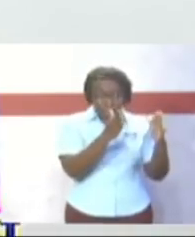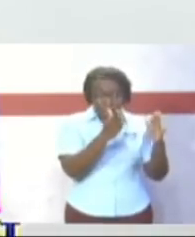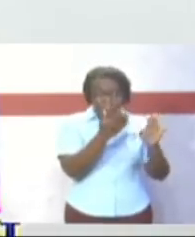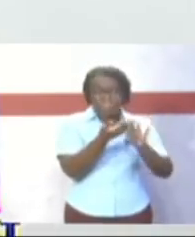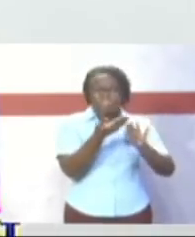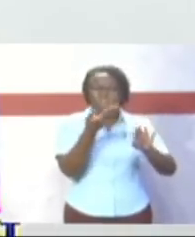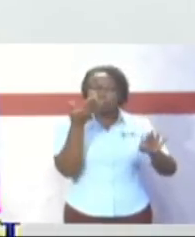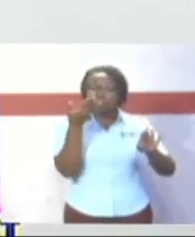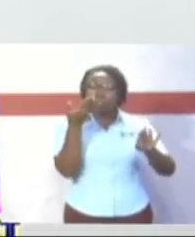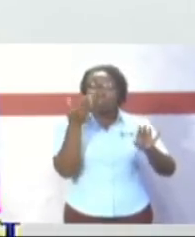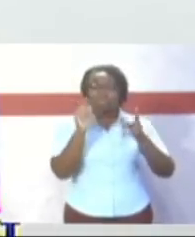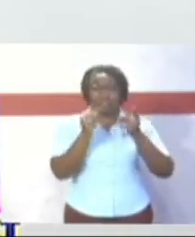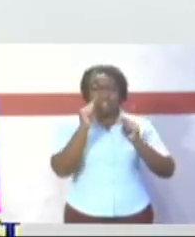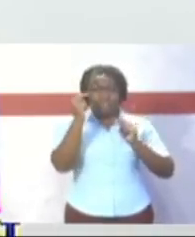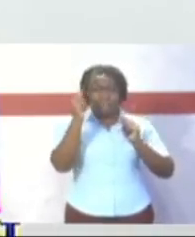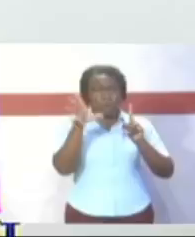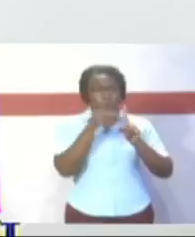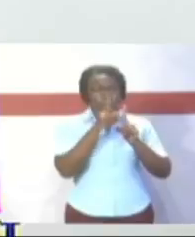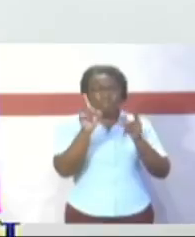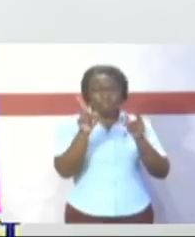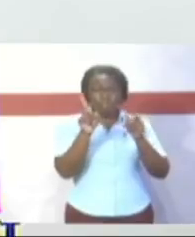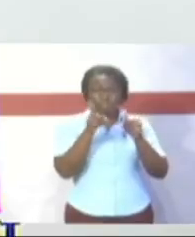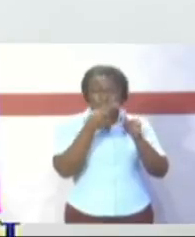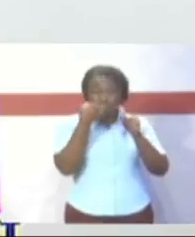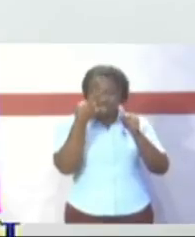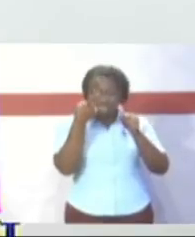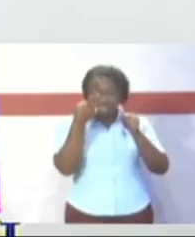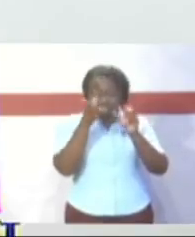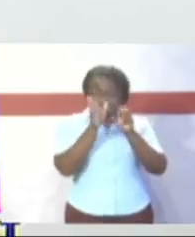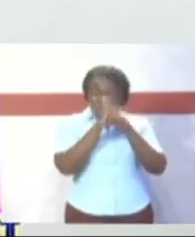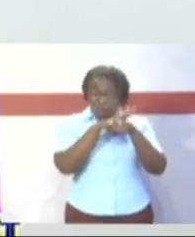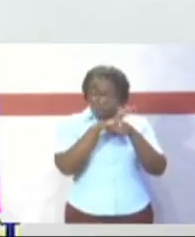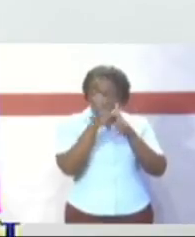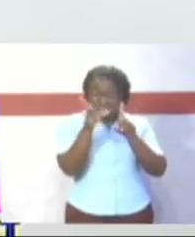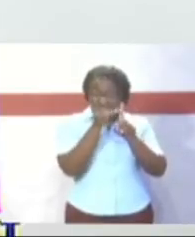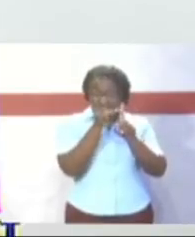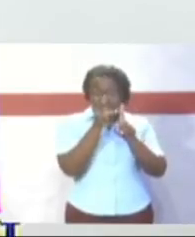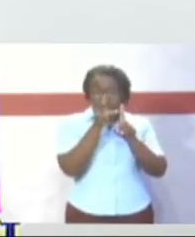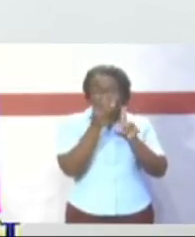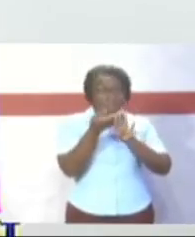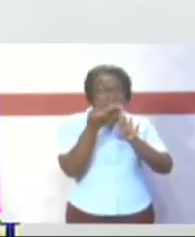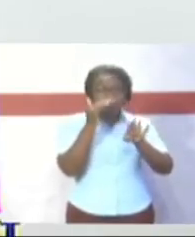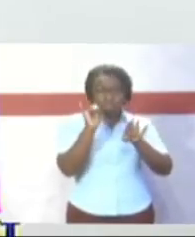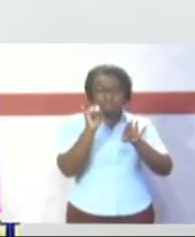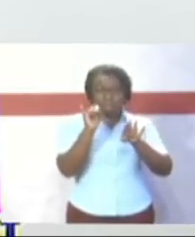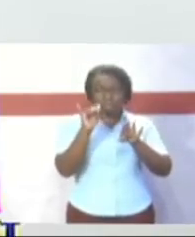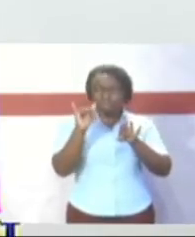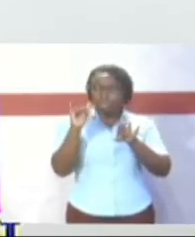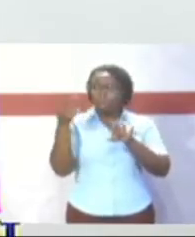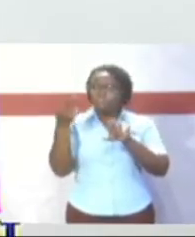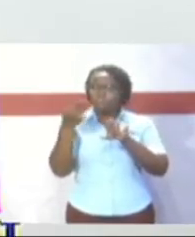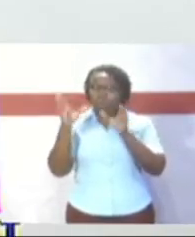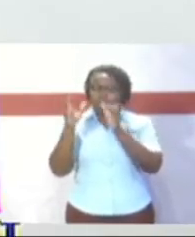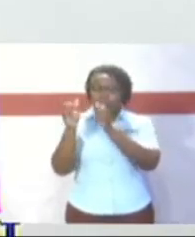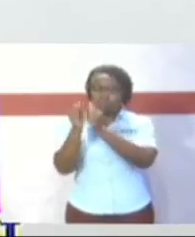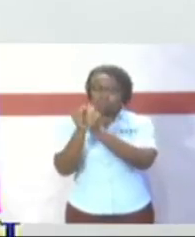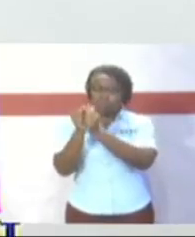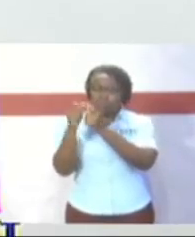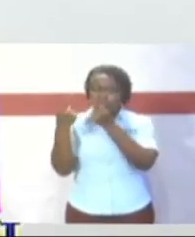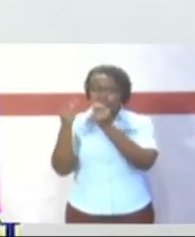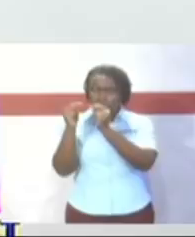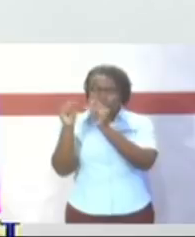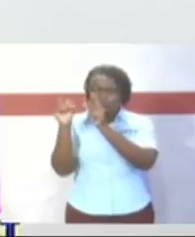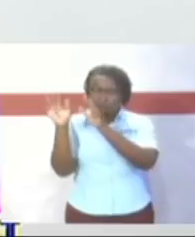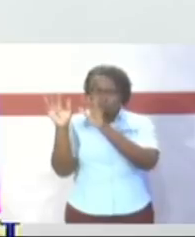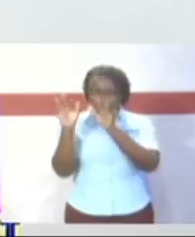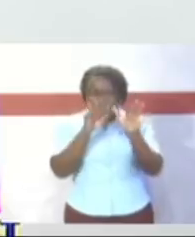of the virus. What we did as an EOC team, we coordinated very closely with other RHAs and the Ministry of Health and